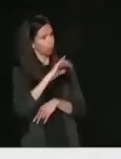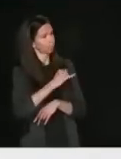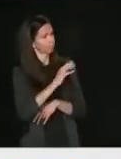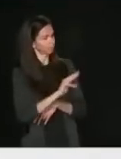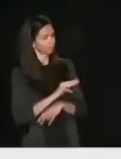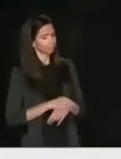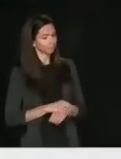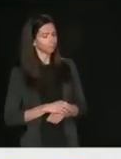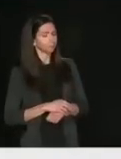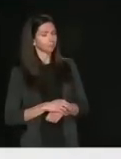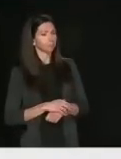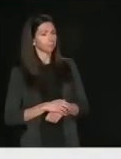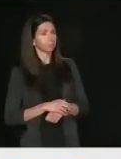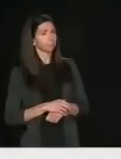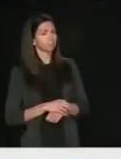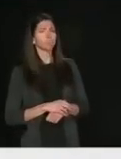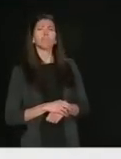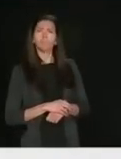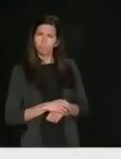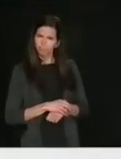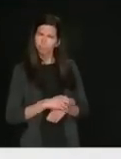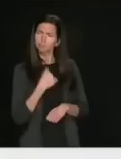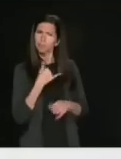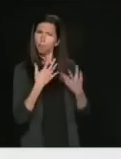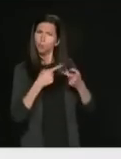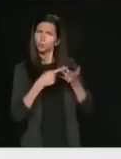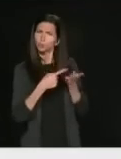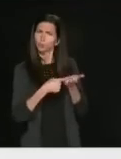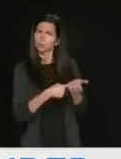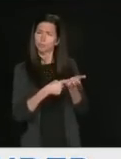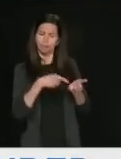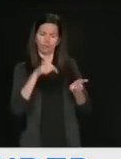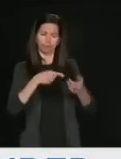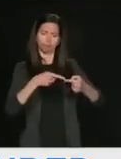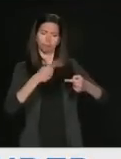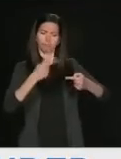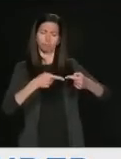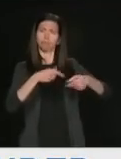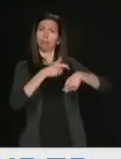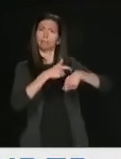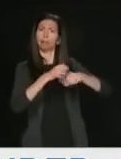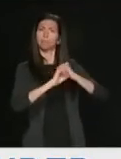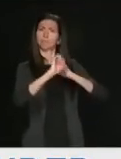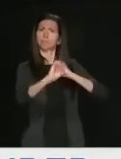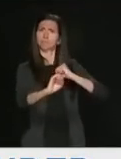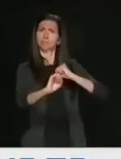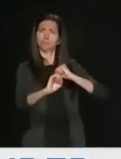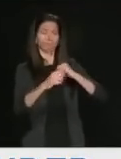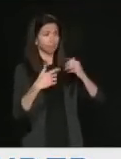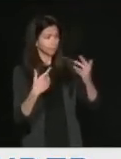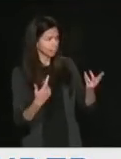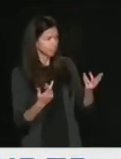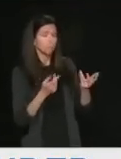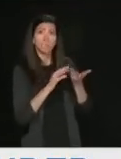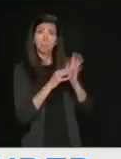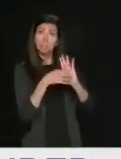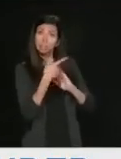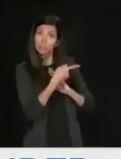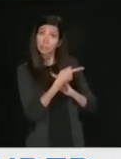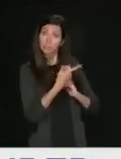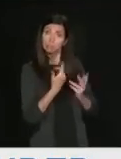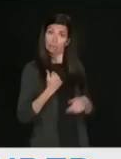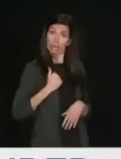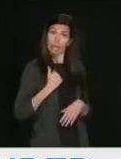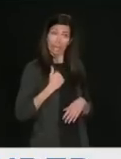this news regarding the border extension, I am wondering when exactly will Canada open its international borders, and do